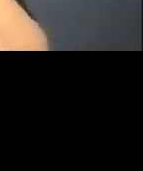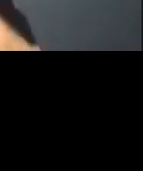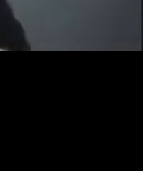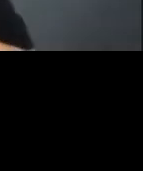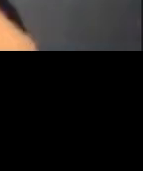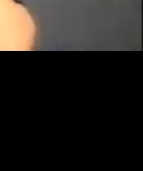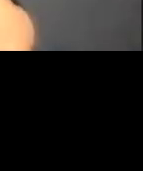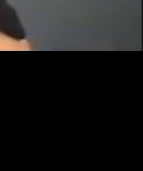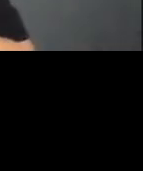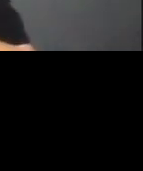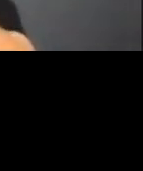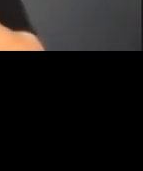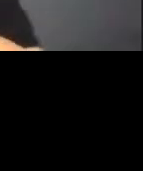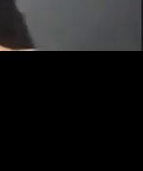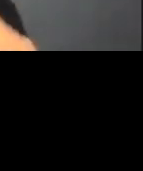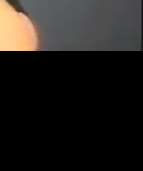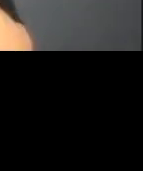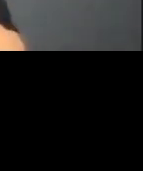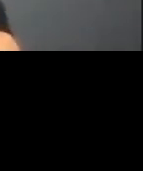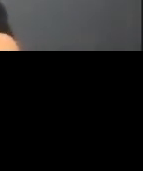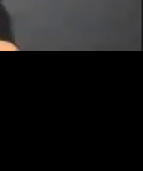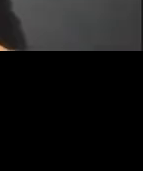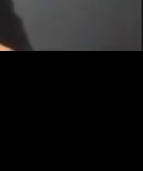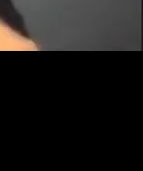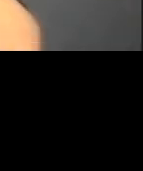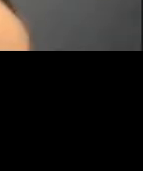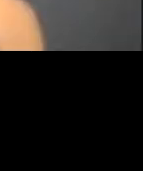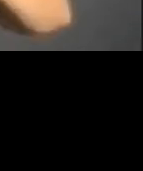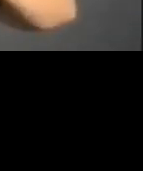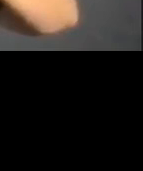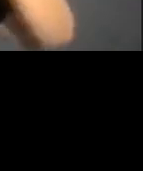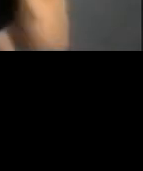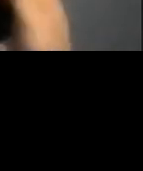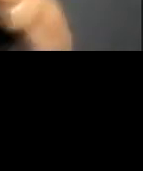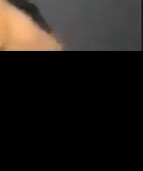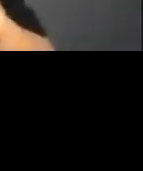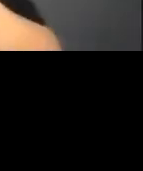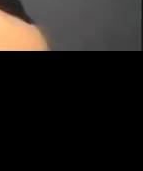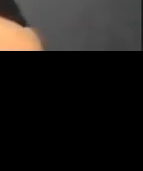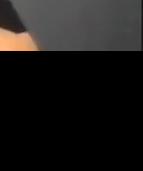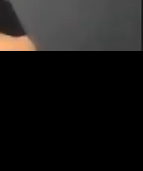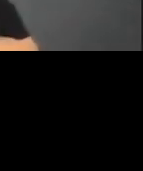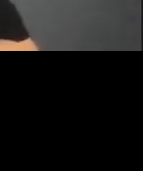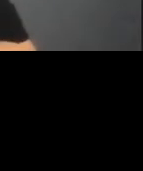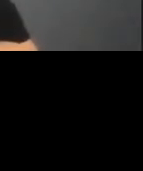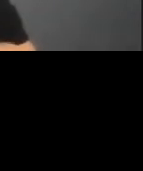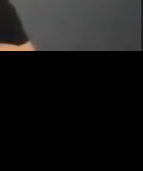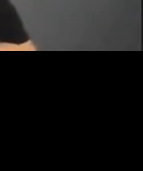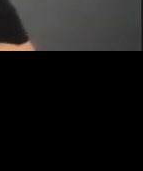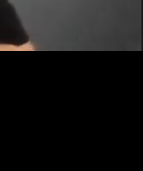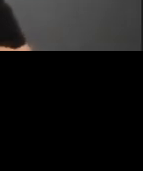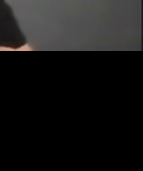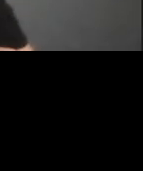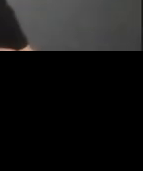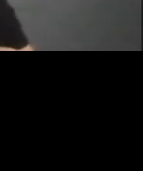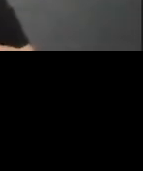your help. And thanks to the signers and the captioners, and to Gemma for reading everything out, and to Sarah for helping me